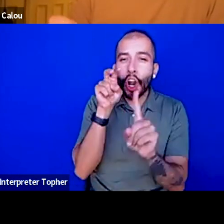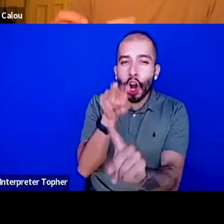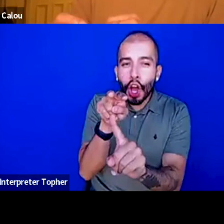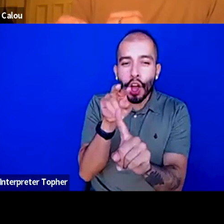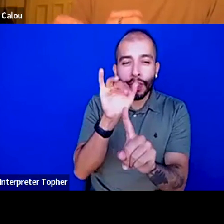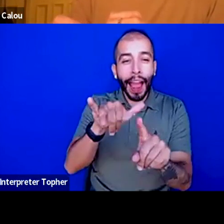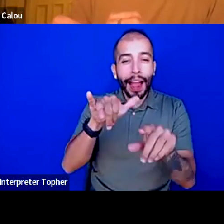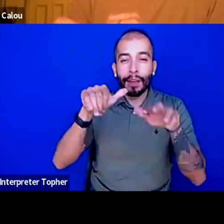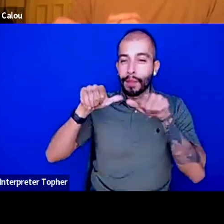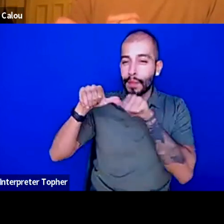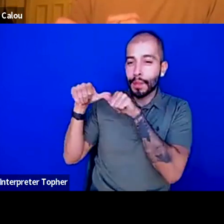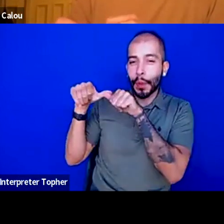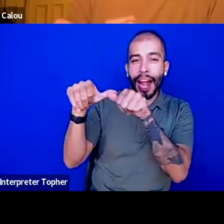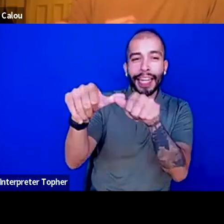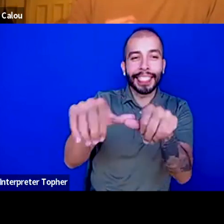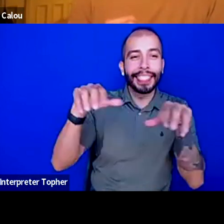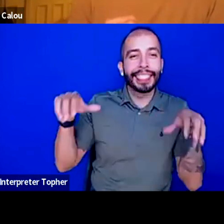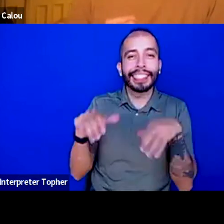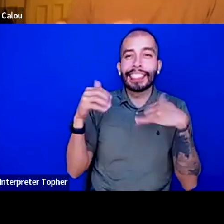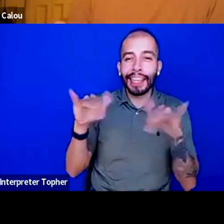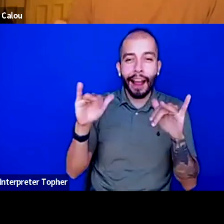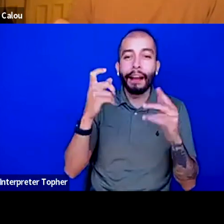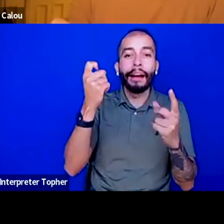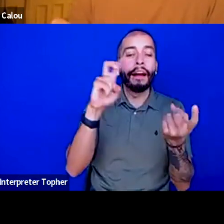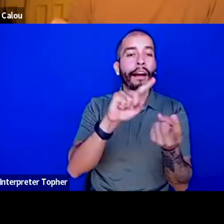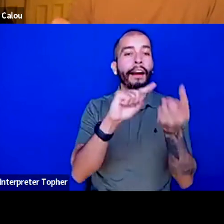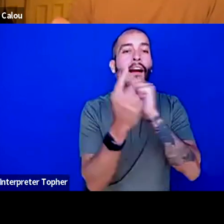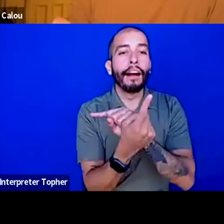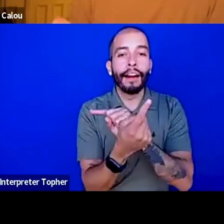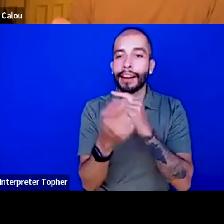to see is that the development of